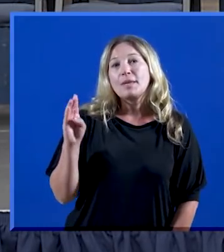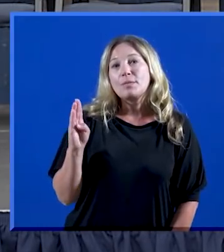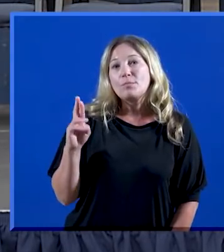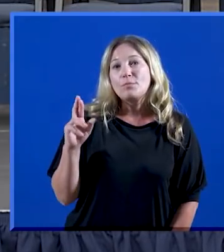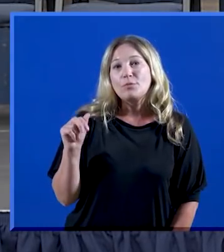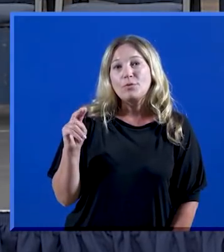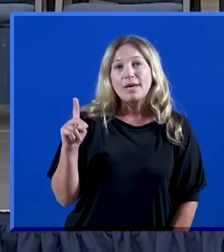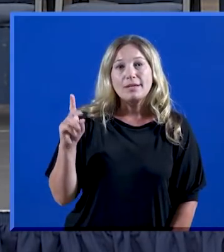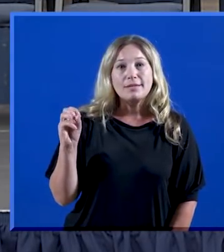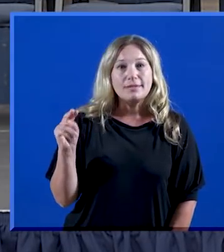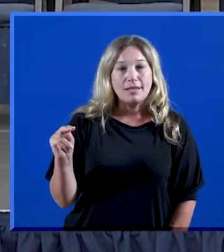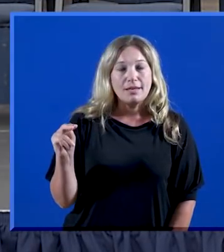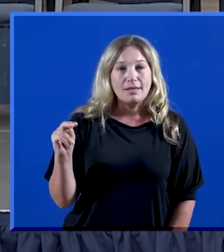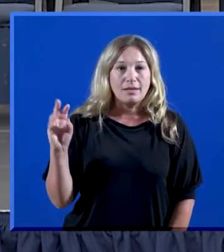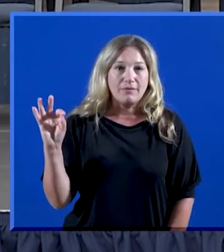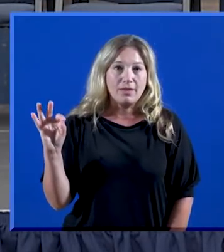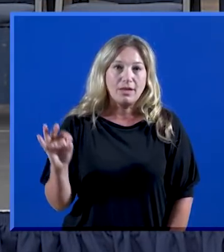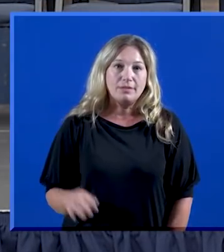Brandon Flood.